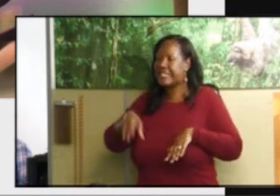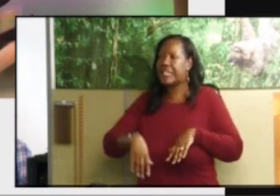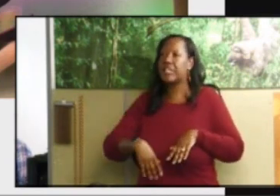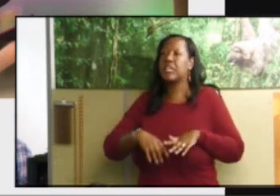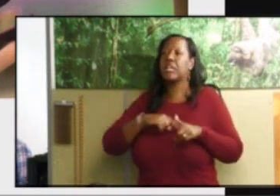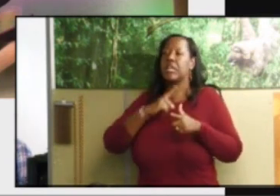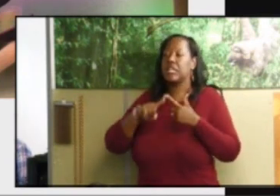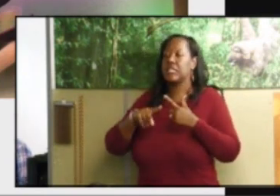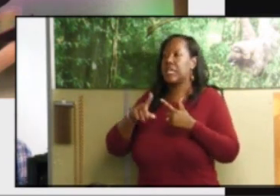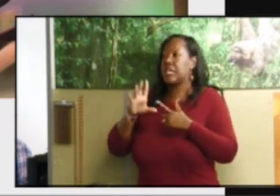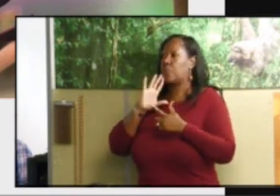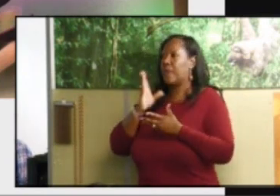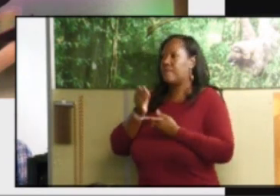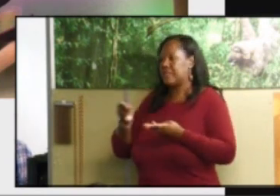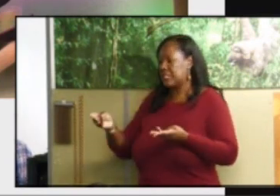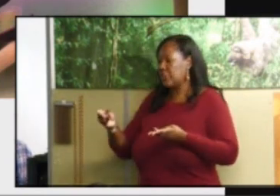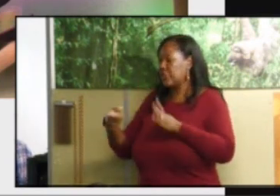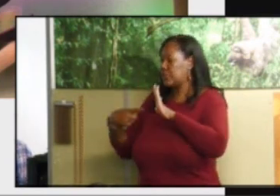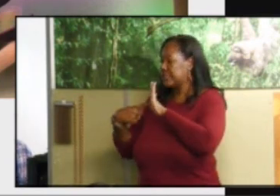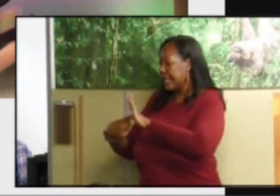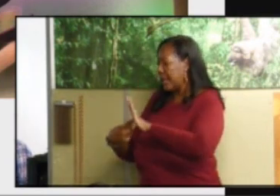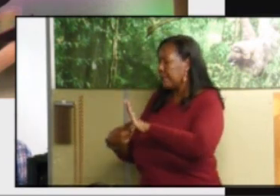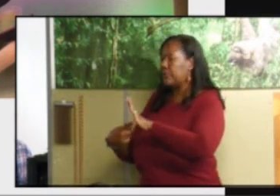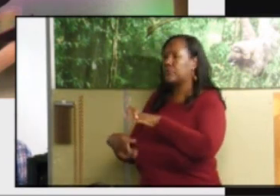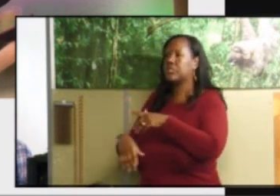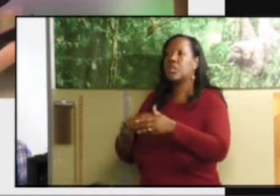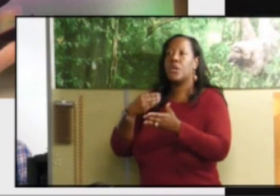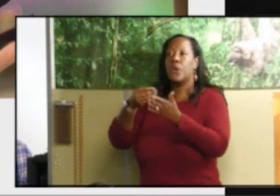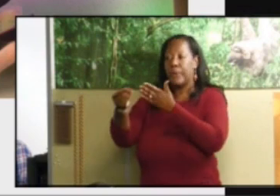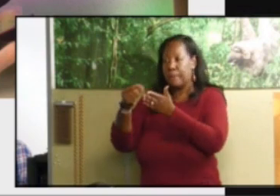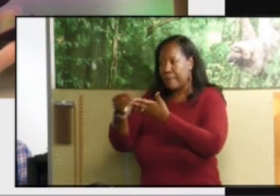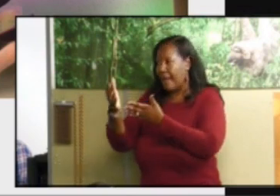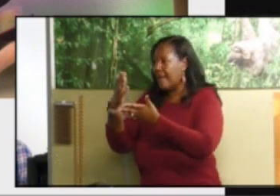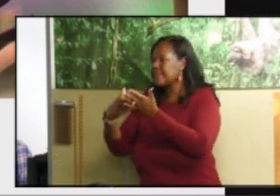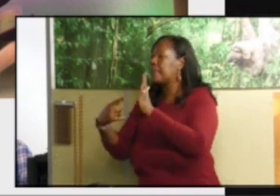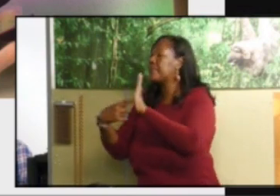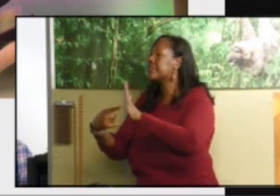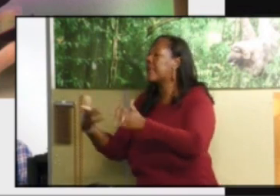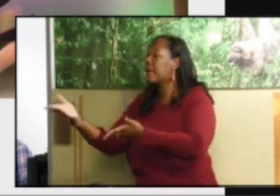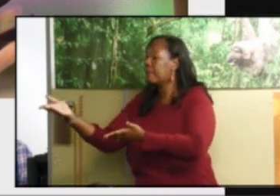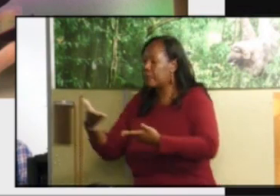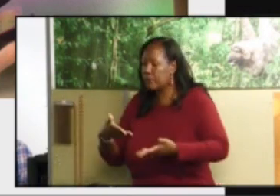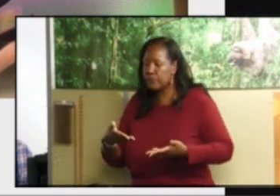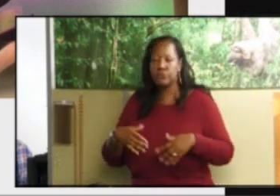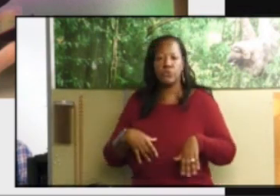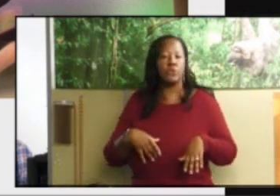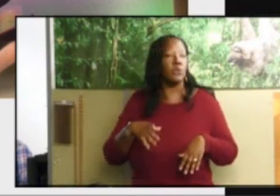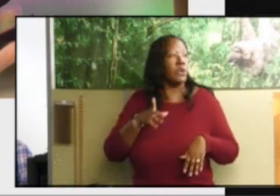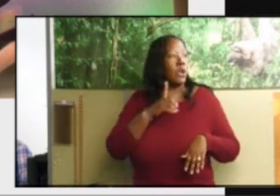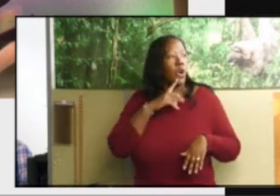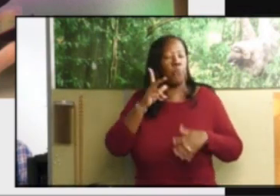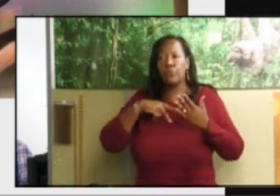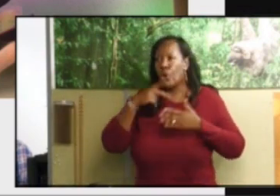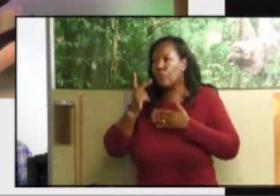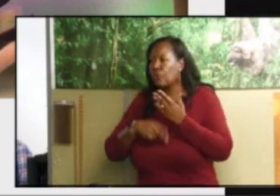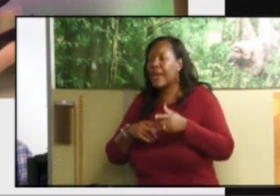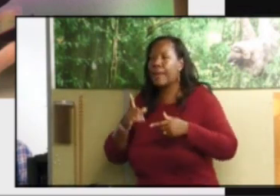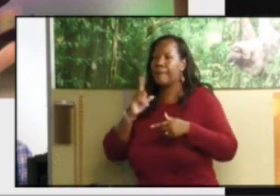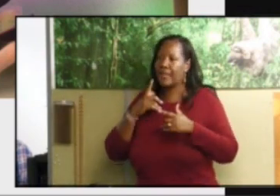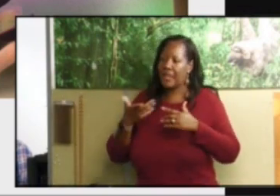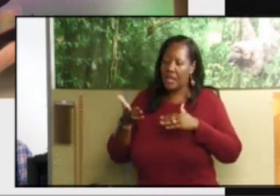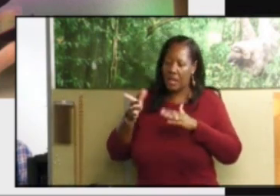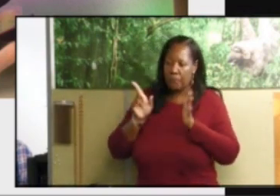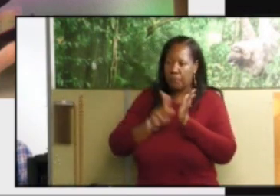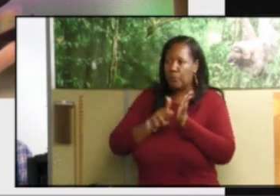material samples that we're exploring, buying some of those material samples, running CNC router, programming over it,